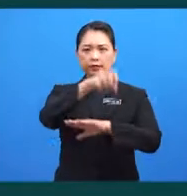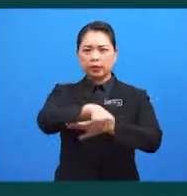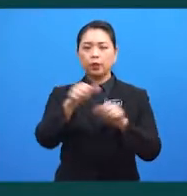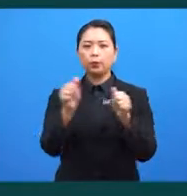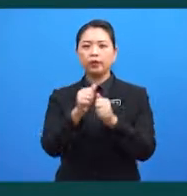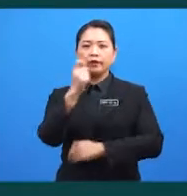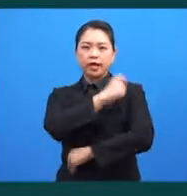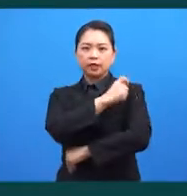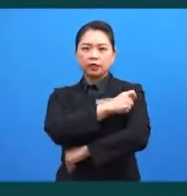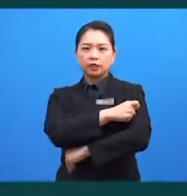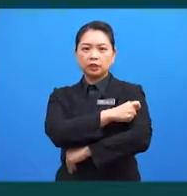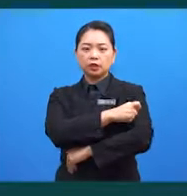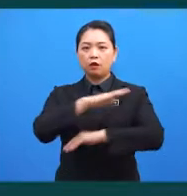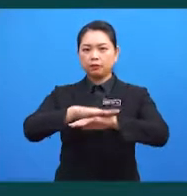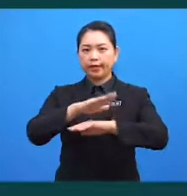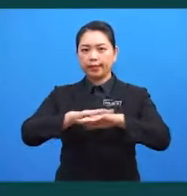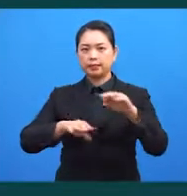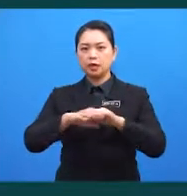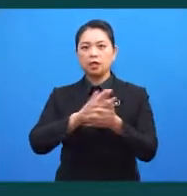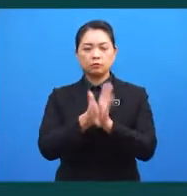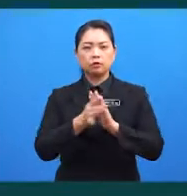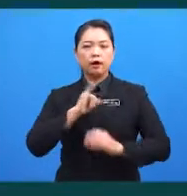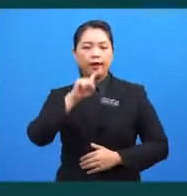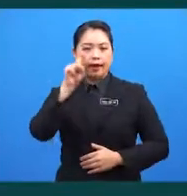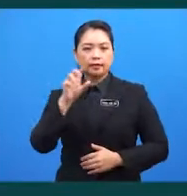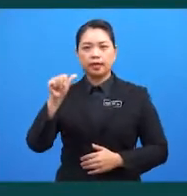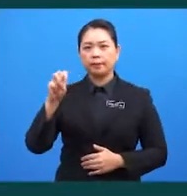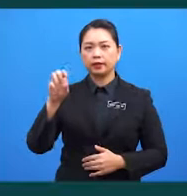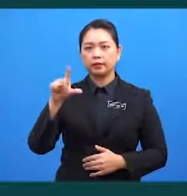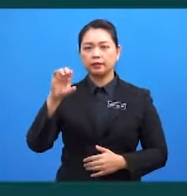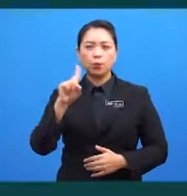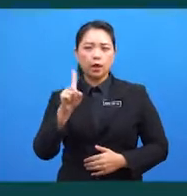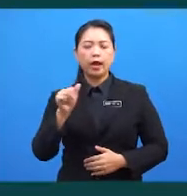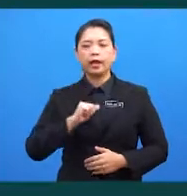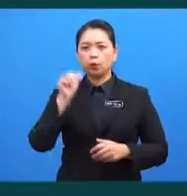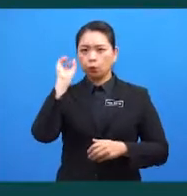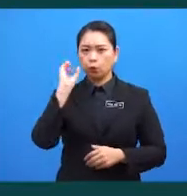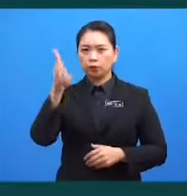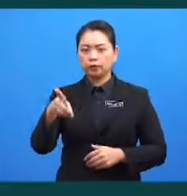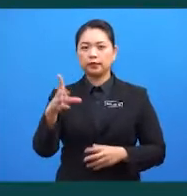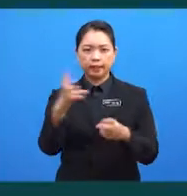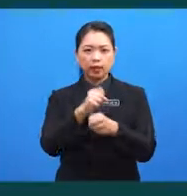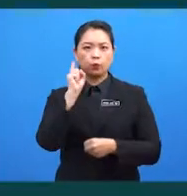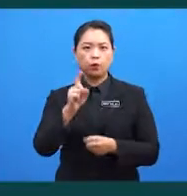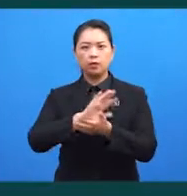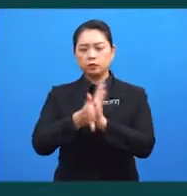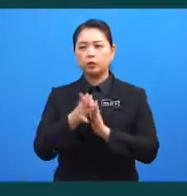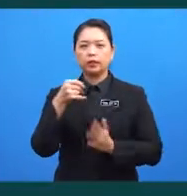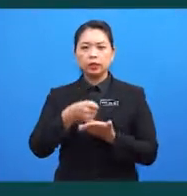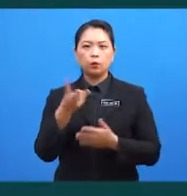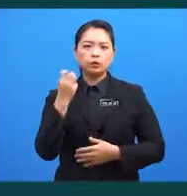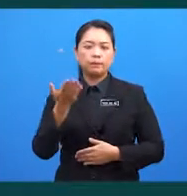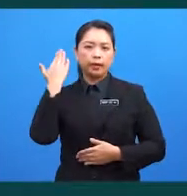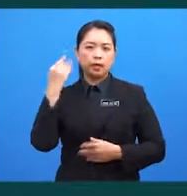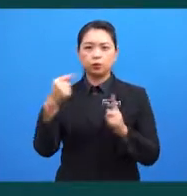henna tattoos on their hands. So I asked Emily where I could get one. So it was back to